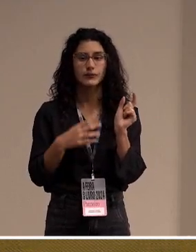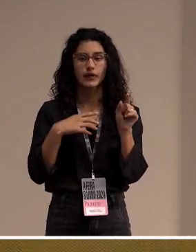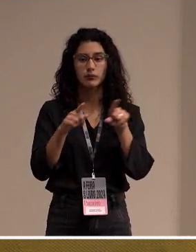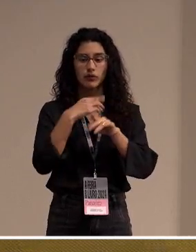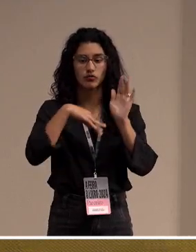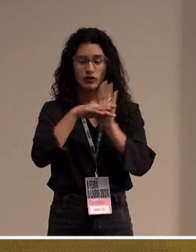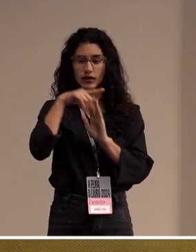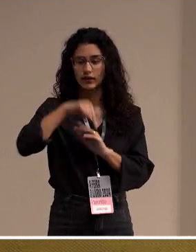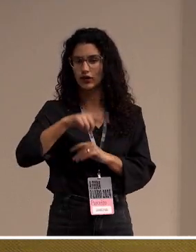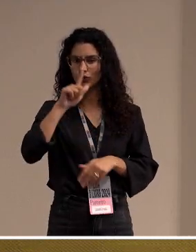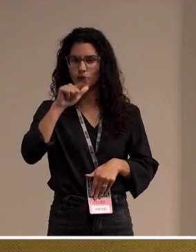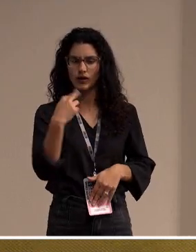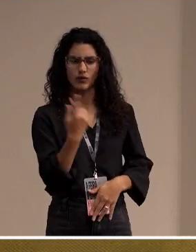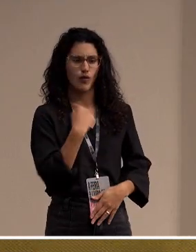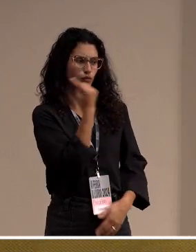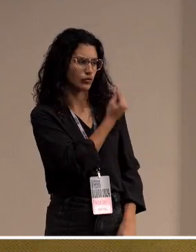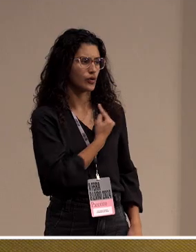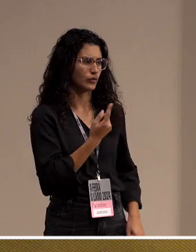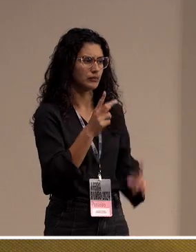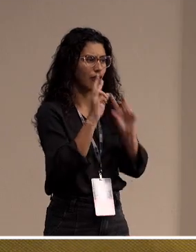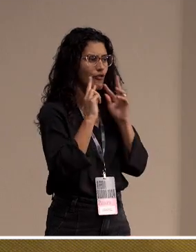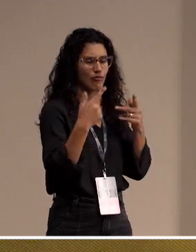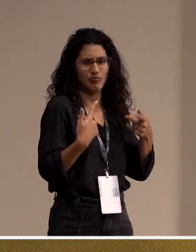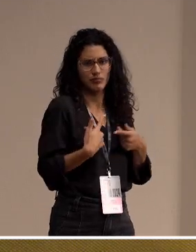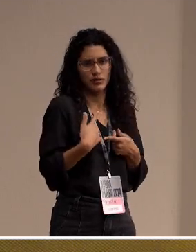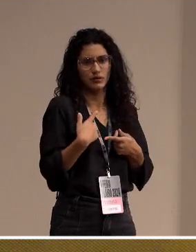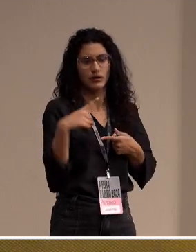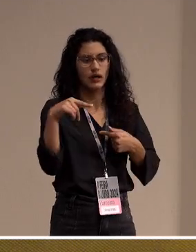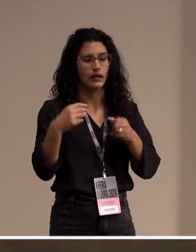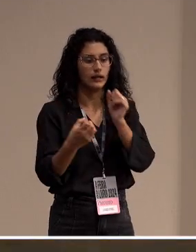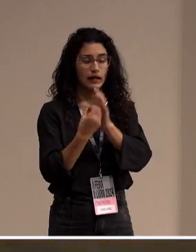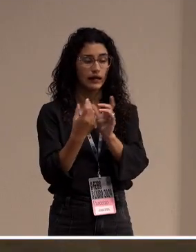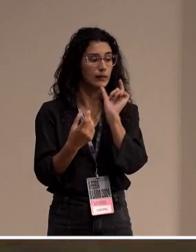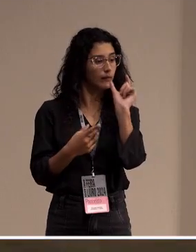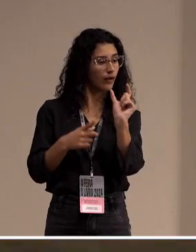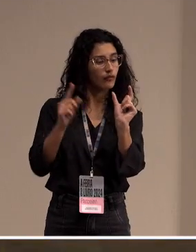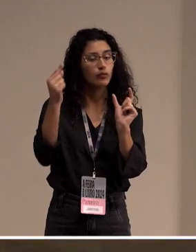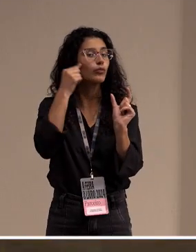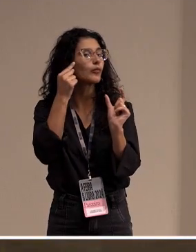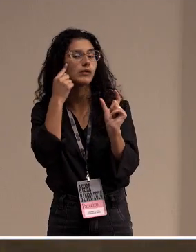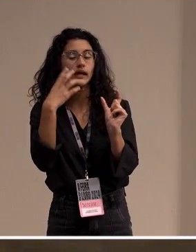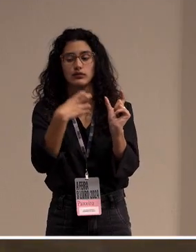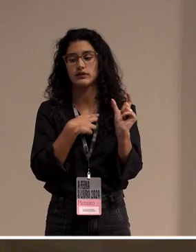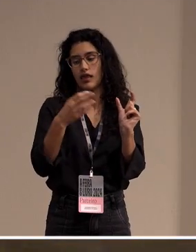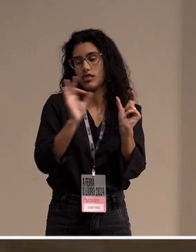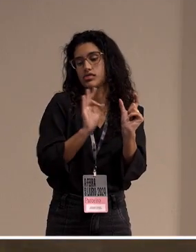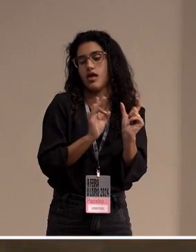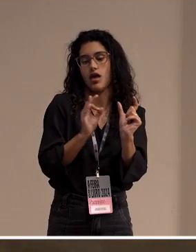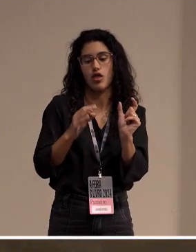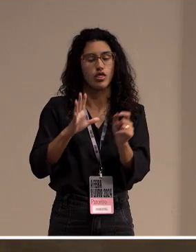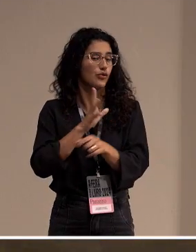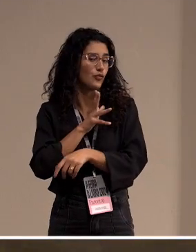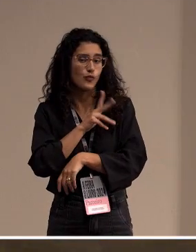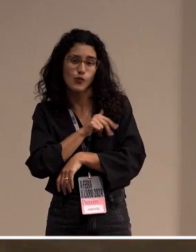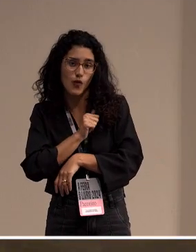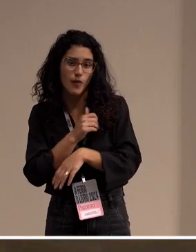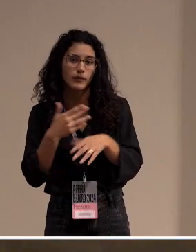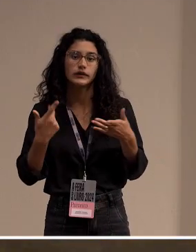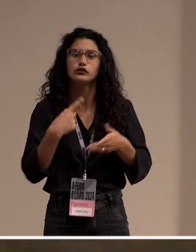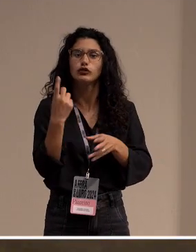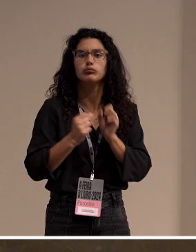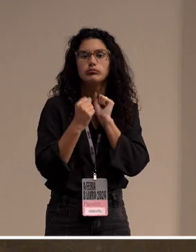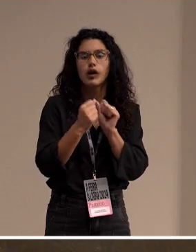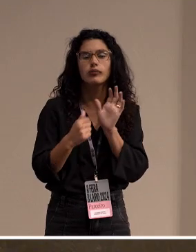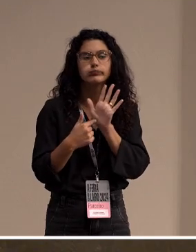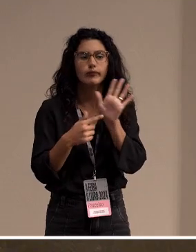us. They're not human beings, right? They don't think, they don't feel, they don't love. So we can brutalize them as we